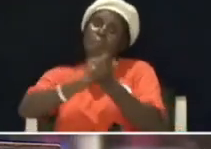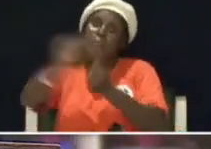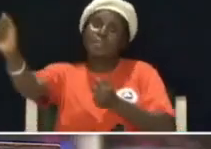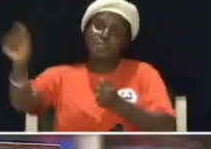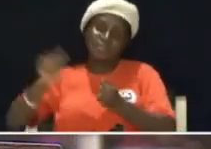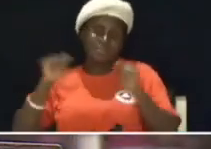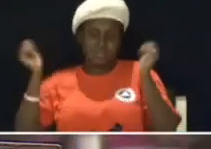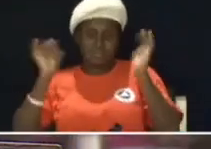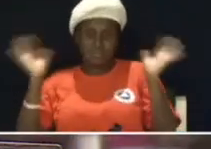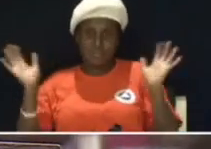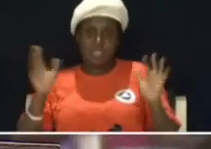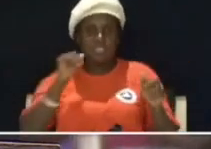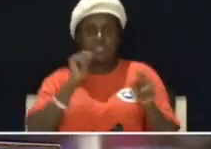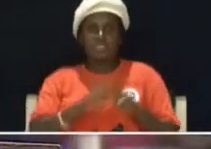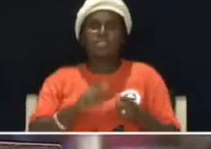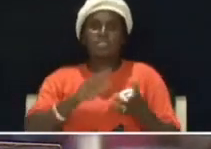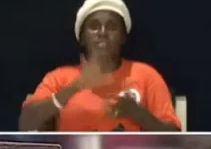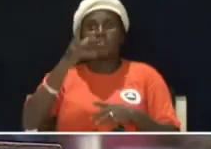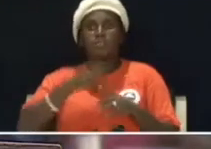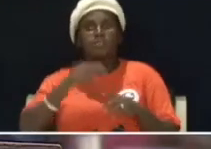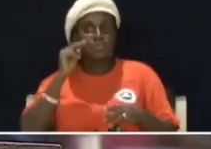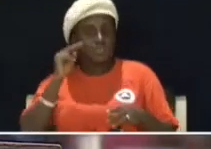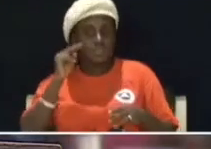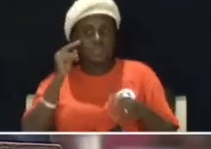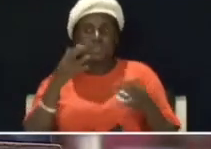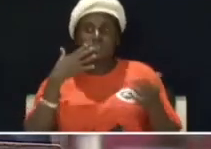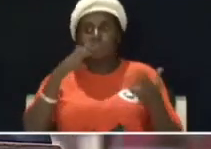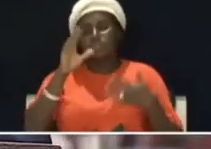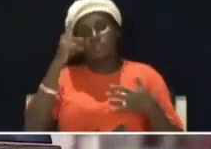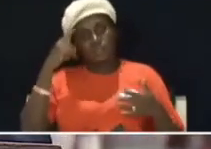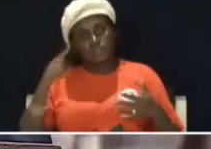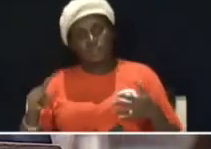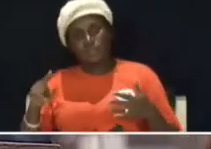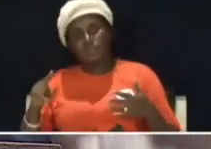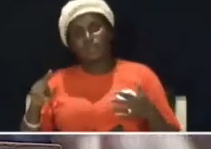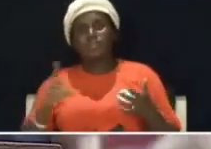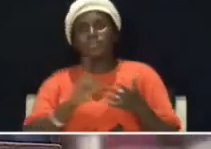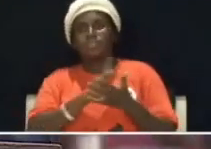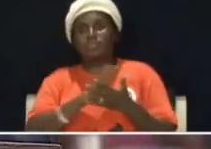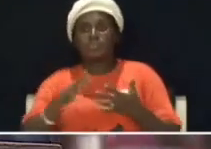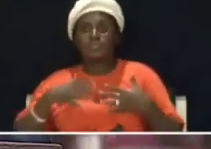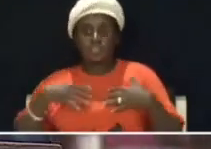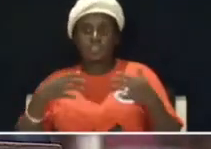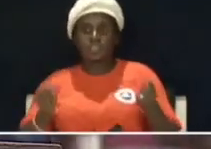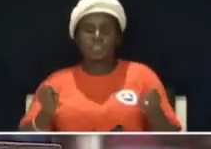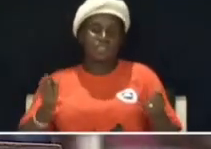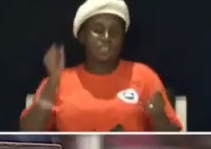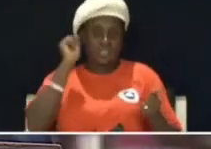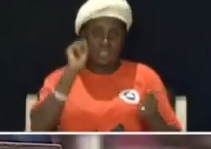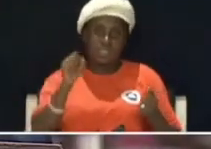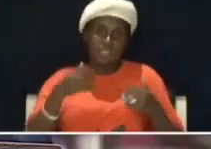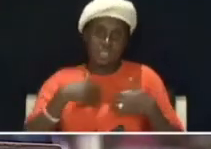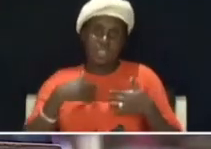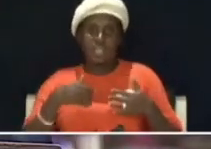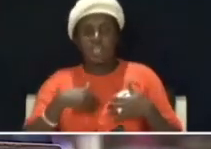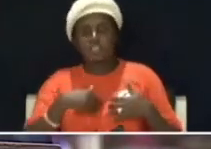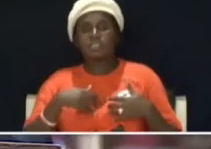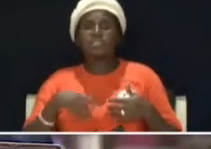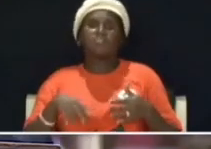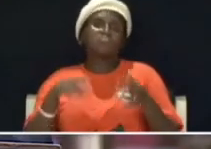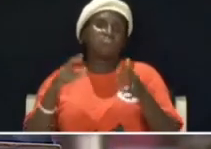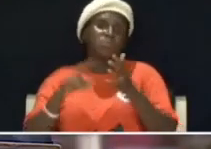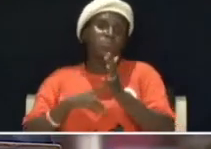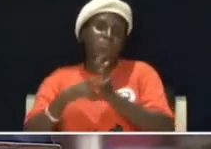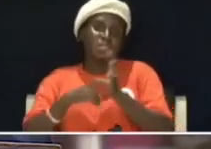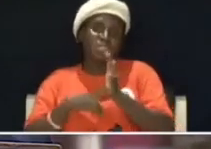Sister Glory from Nigeria is thanking God for divine healing. She had been having unexplainable weakness